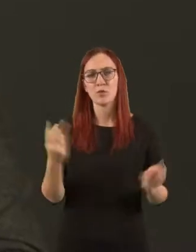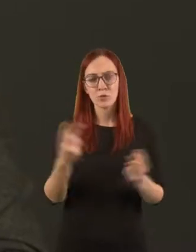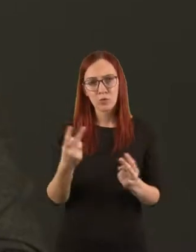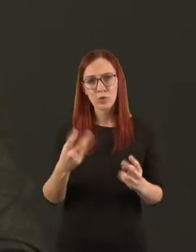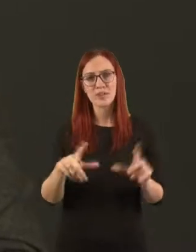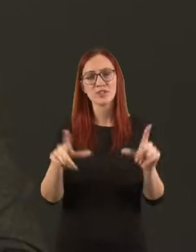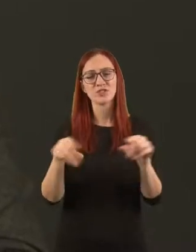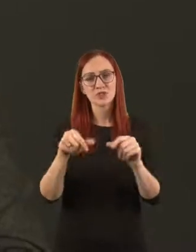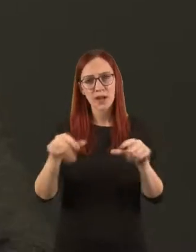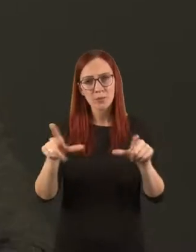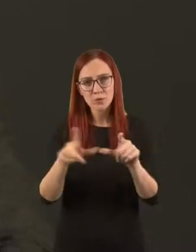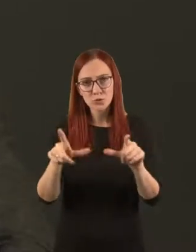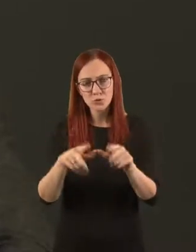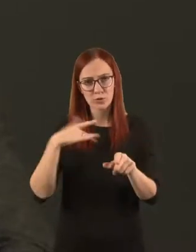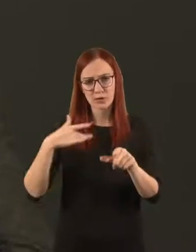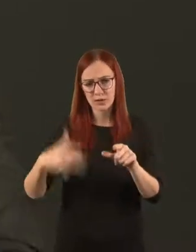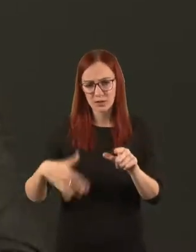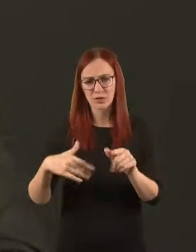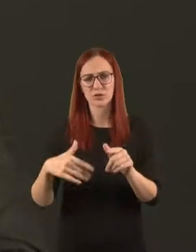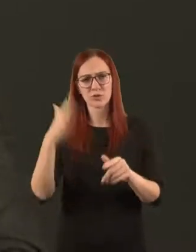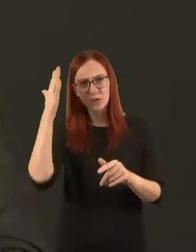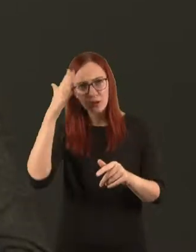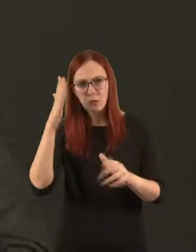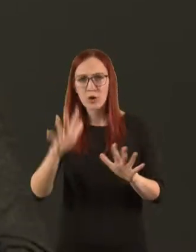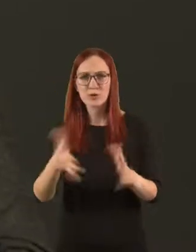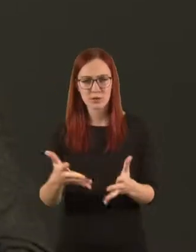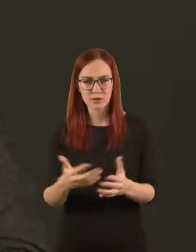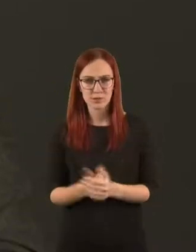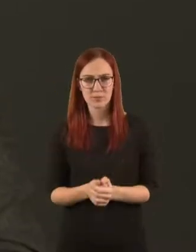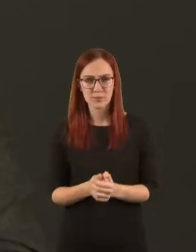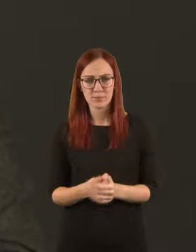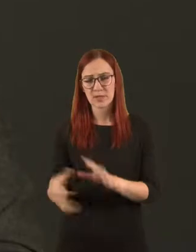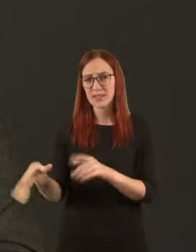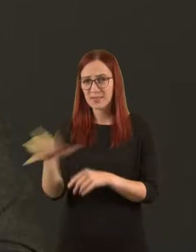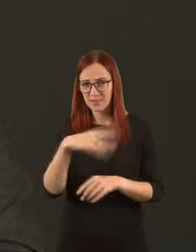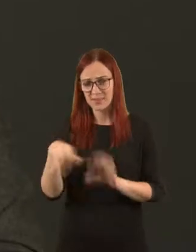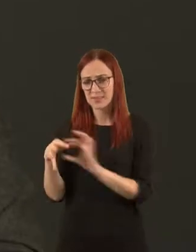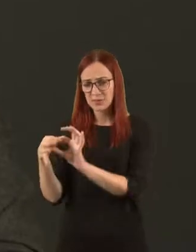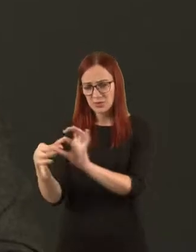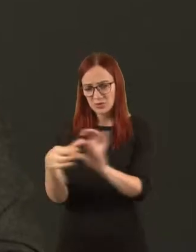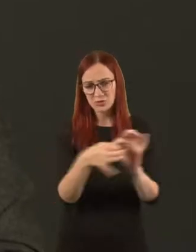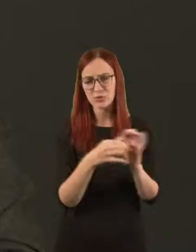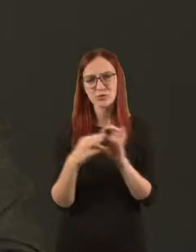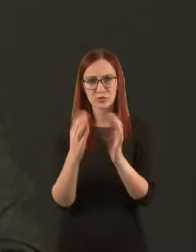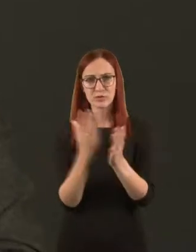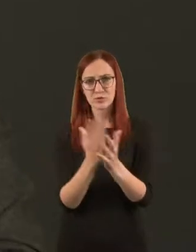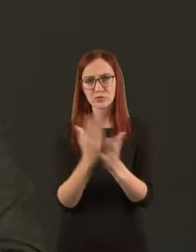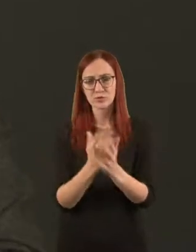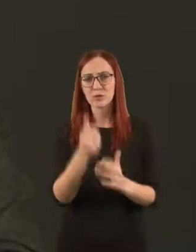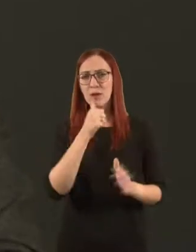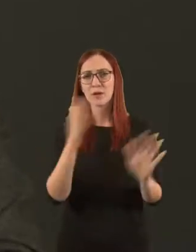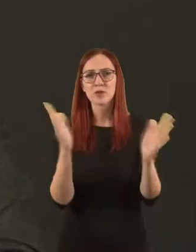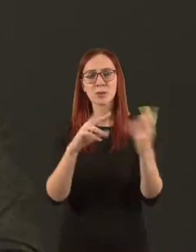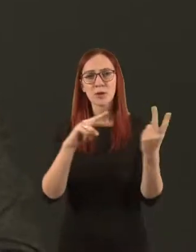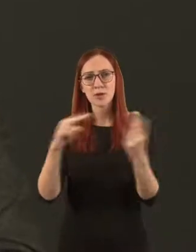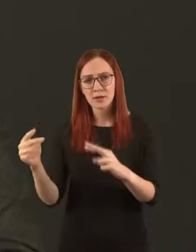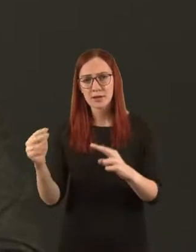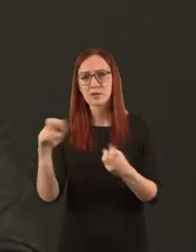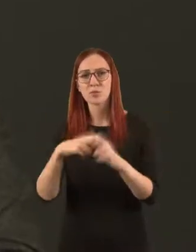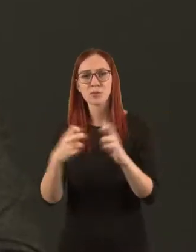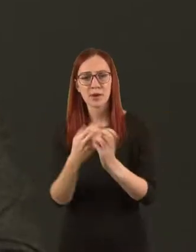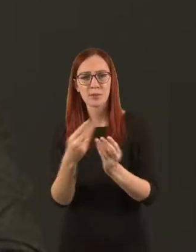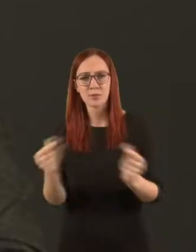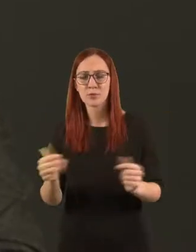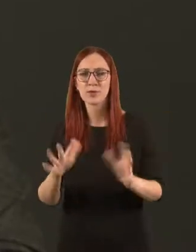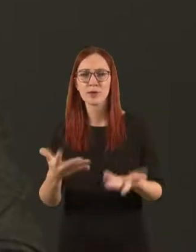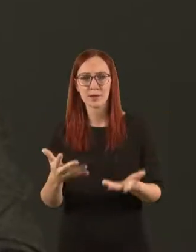can't solve climate change issues by focusing on the transportation sector alone. There